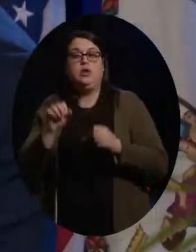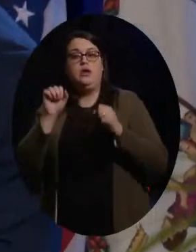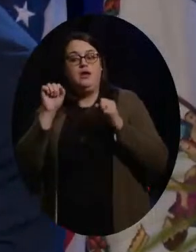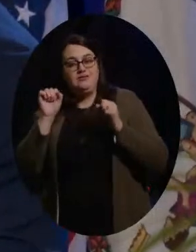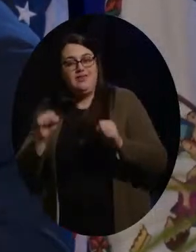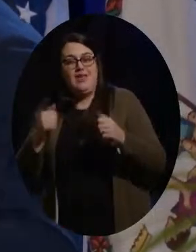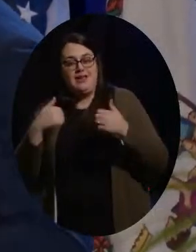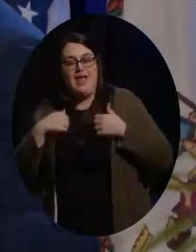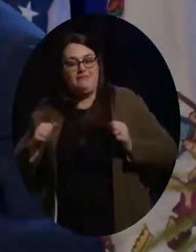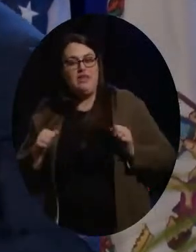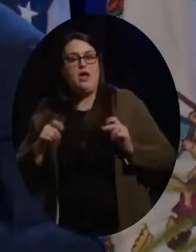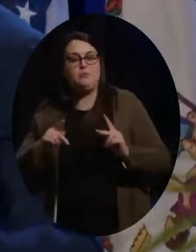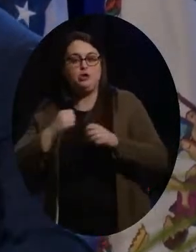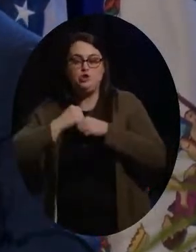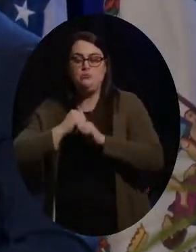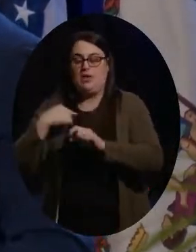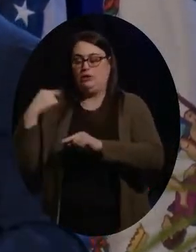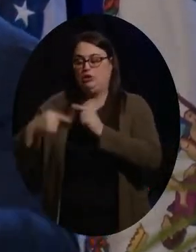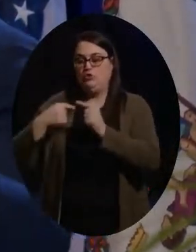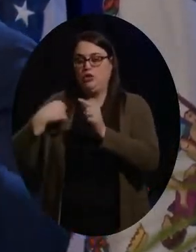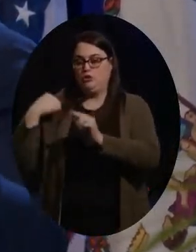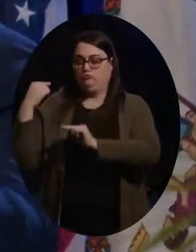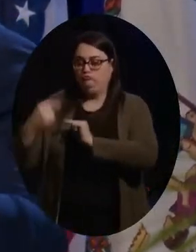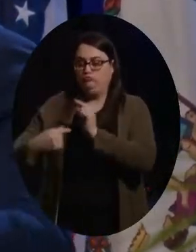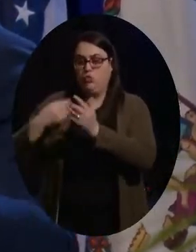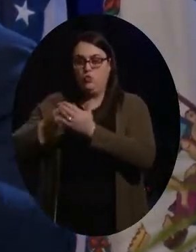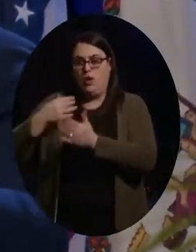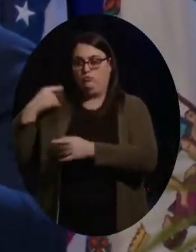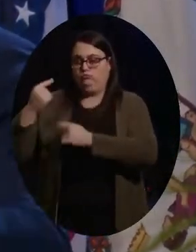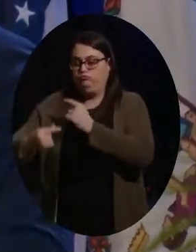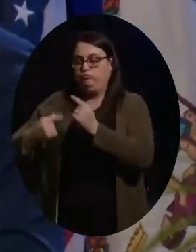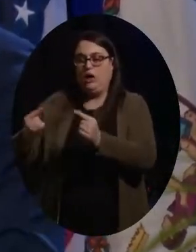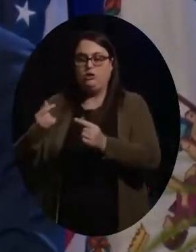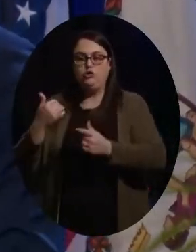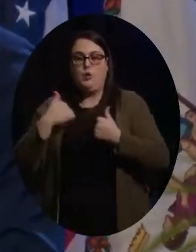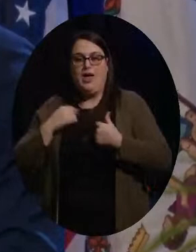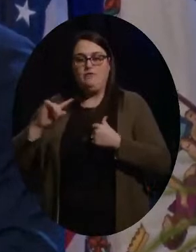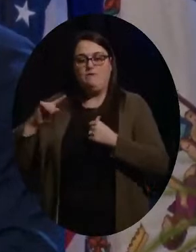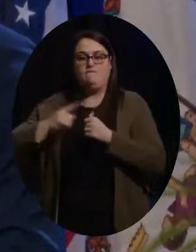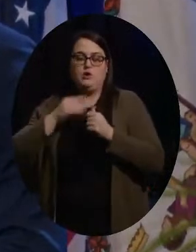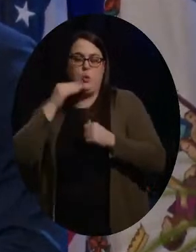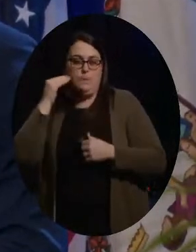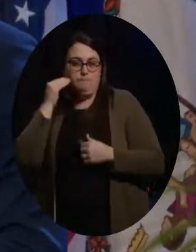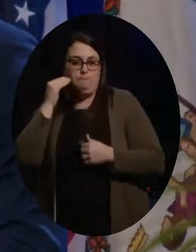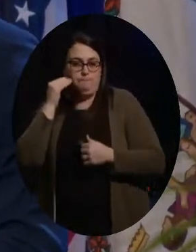afforded the opportunity to create generational wealth through owning their first home.